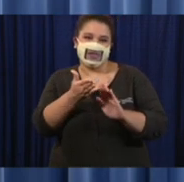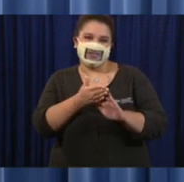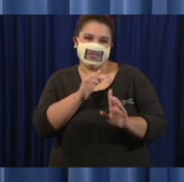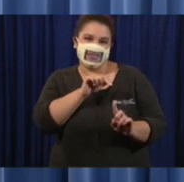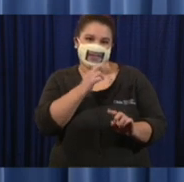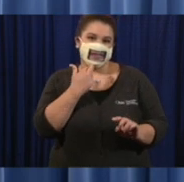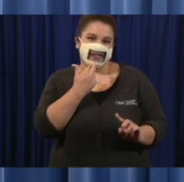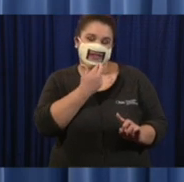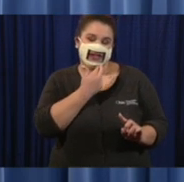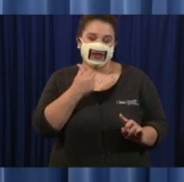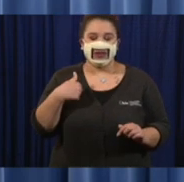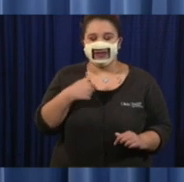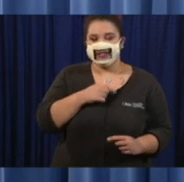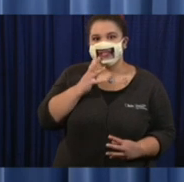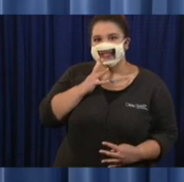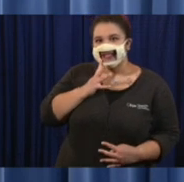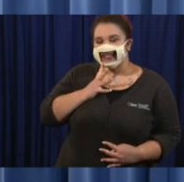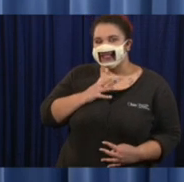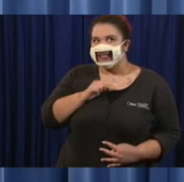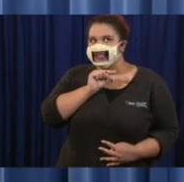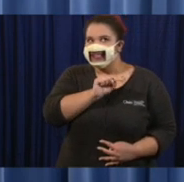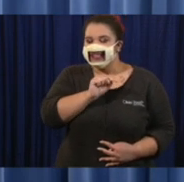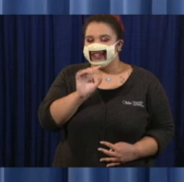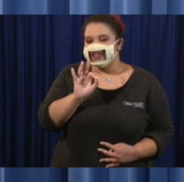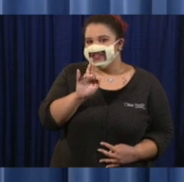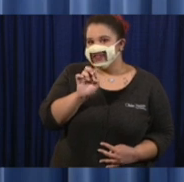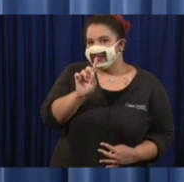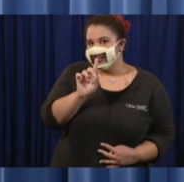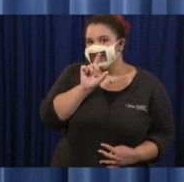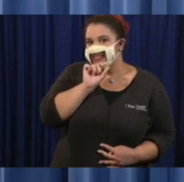days we'll go over to Clark County and get that.